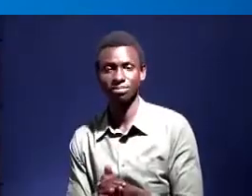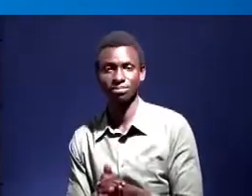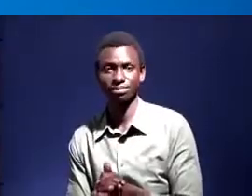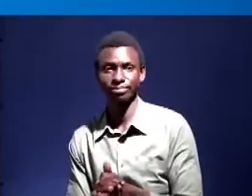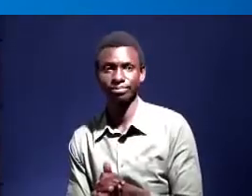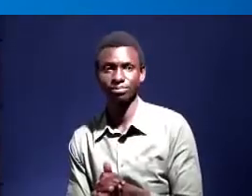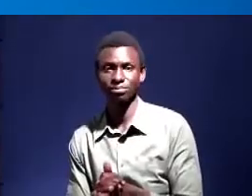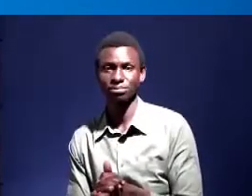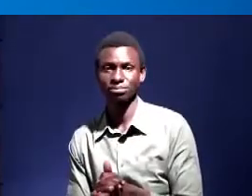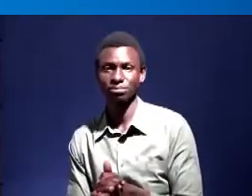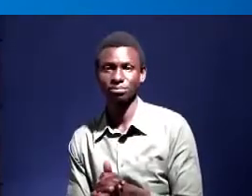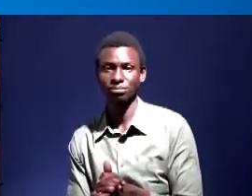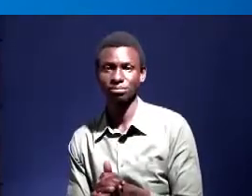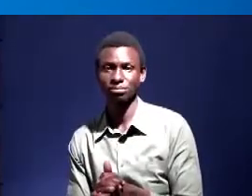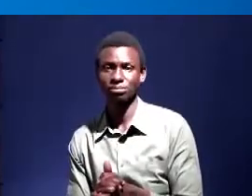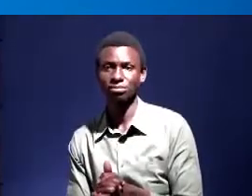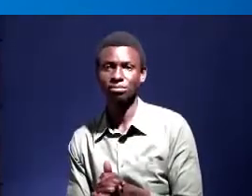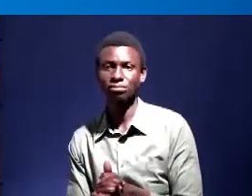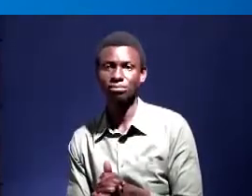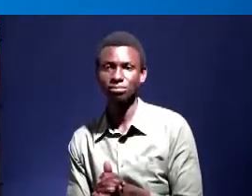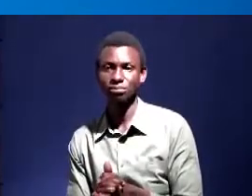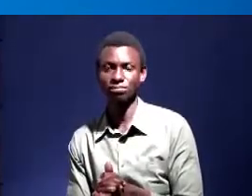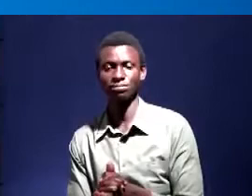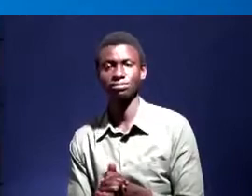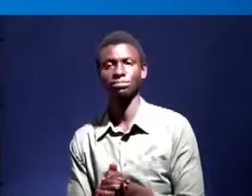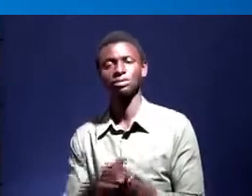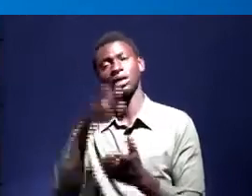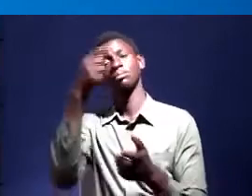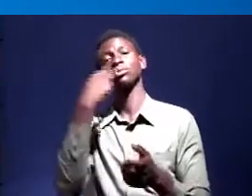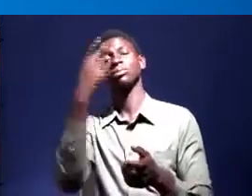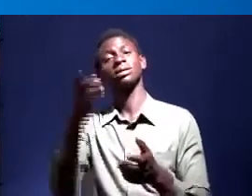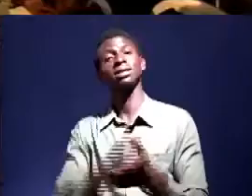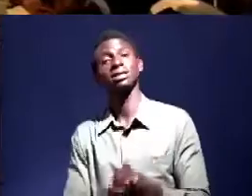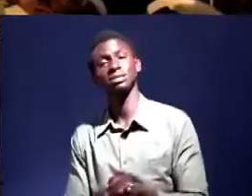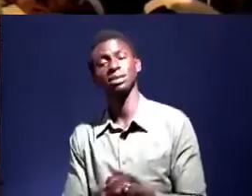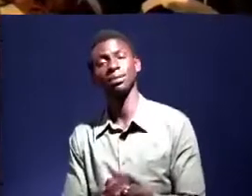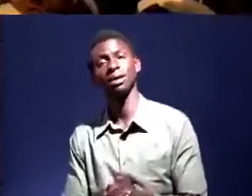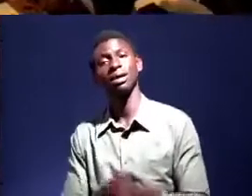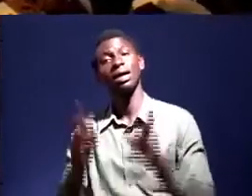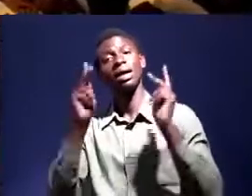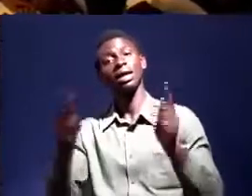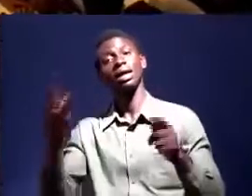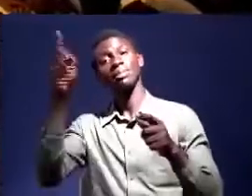sins forgiven kama dhambi zangu zimesamehewa? When I confess them.